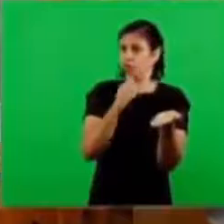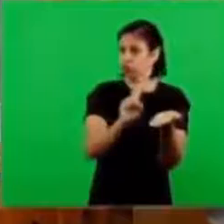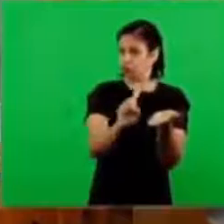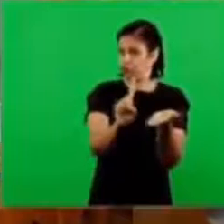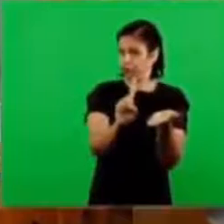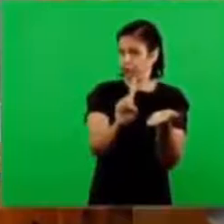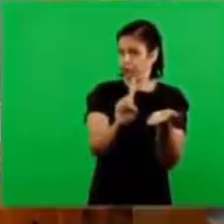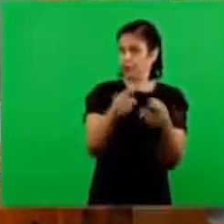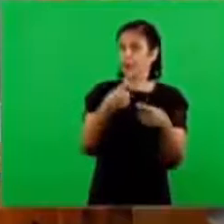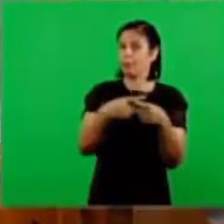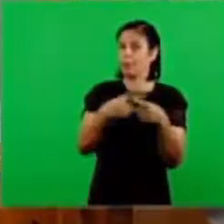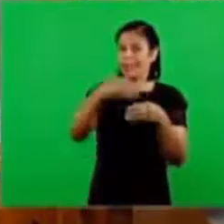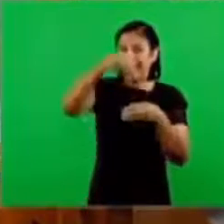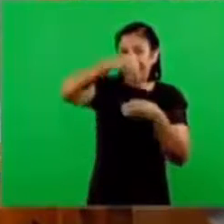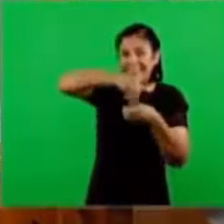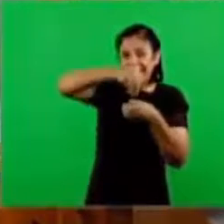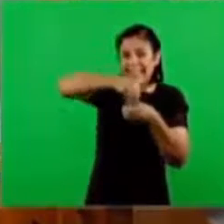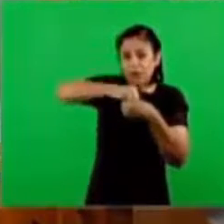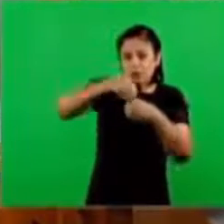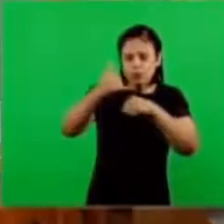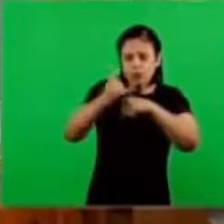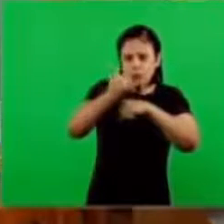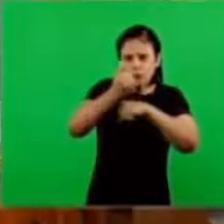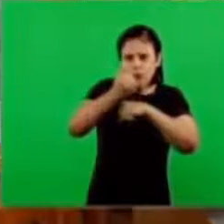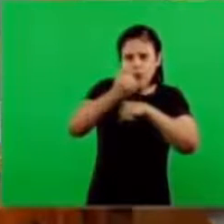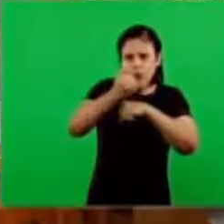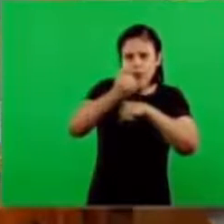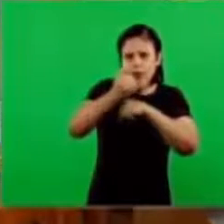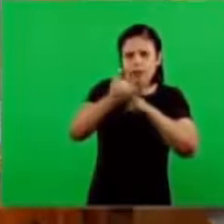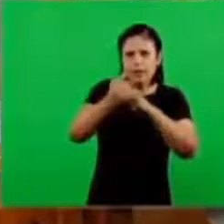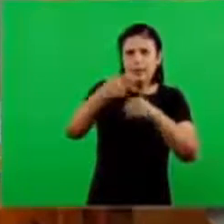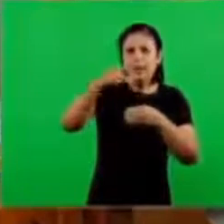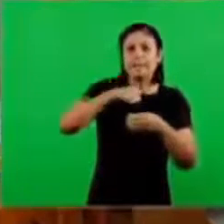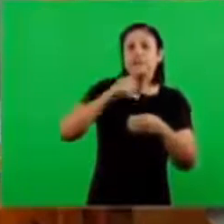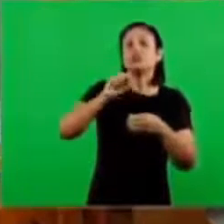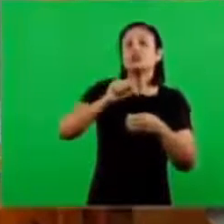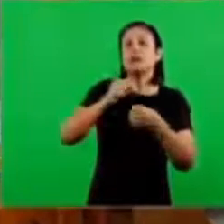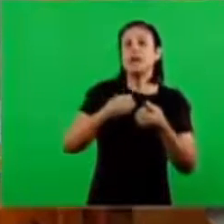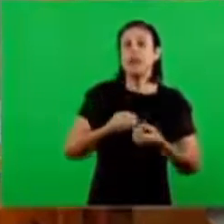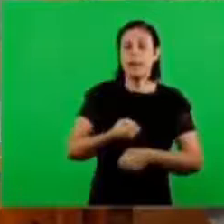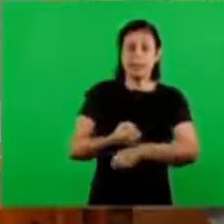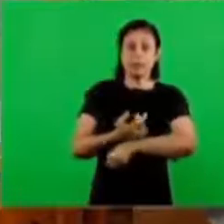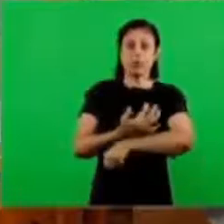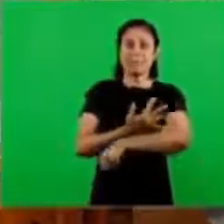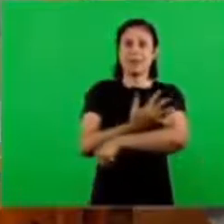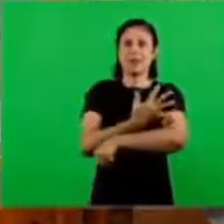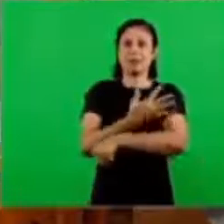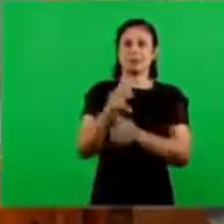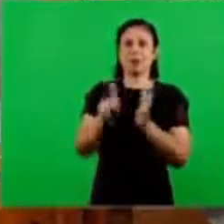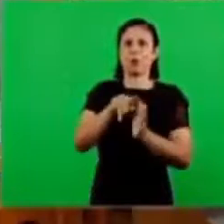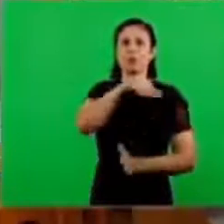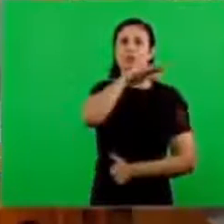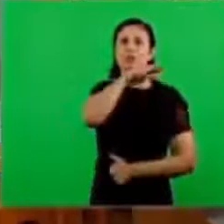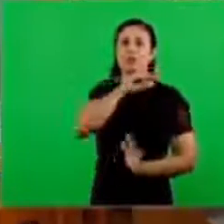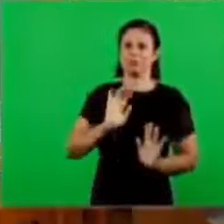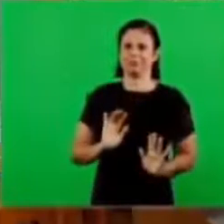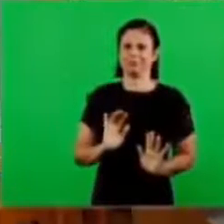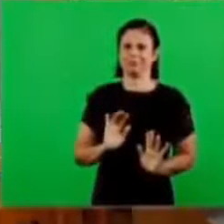eat the fat. Because why? Because there it was the emotions. So for the